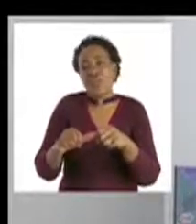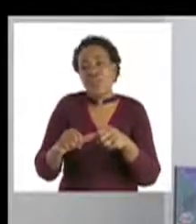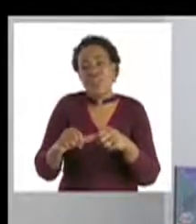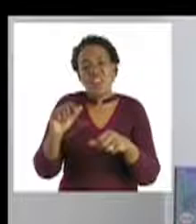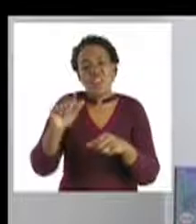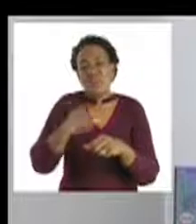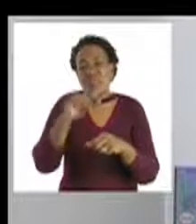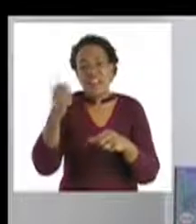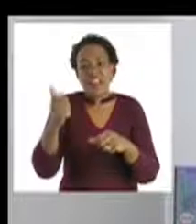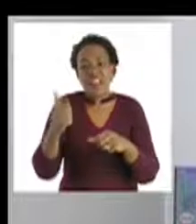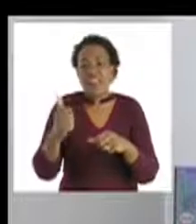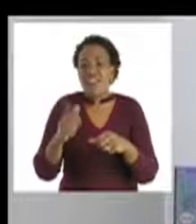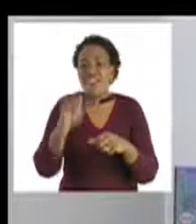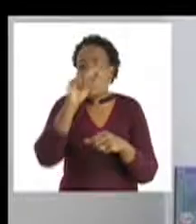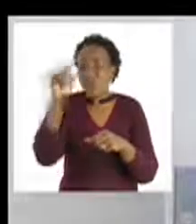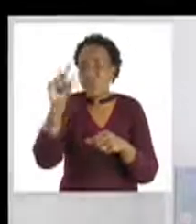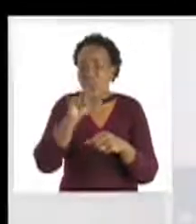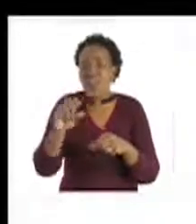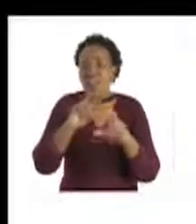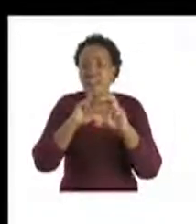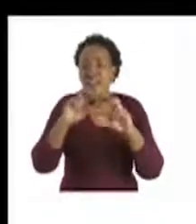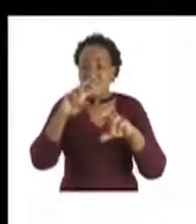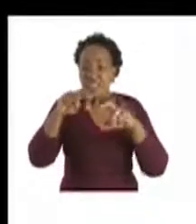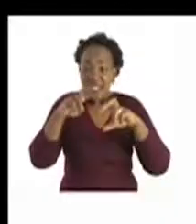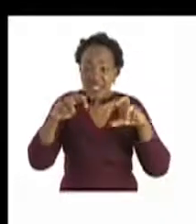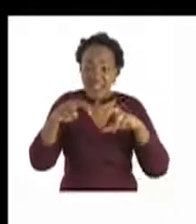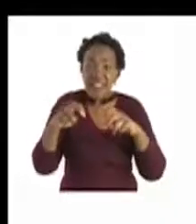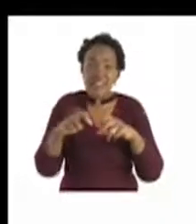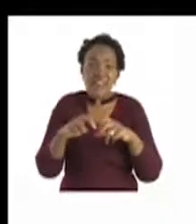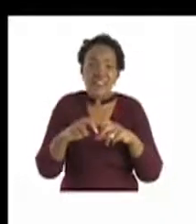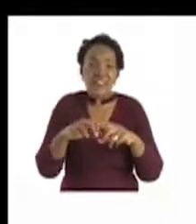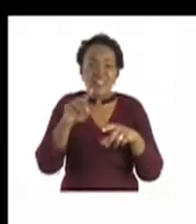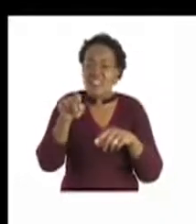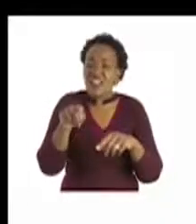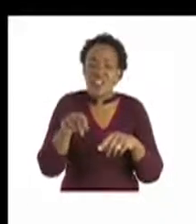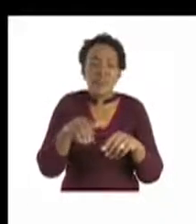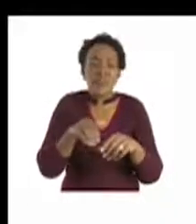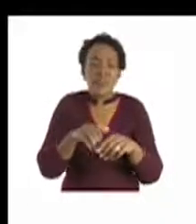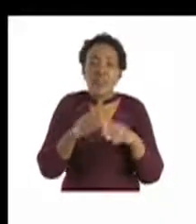puzzle, which is on transportation.